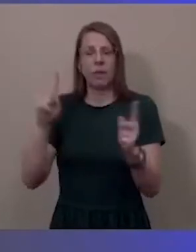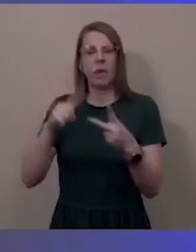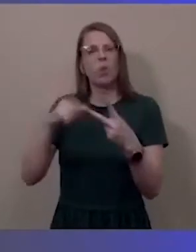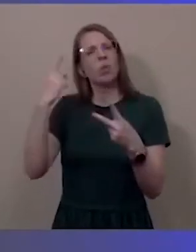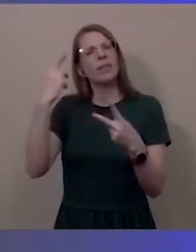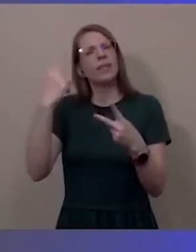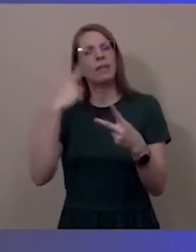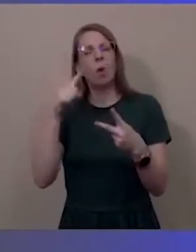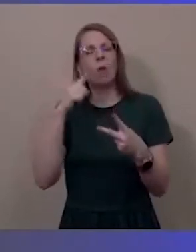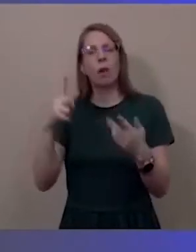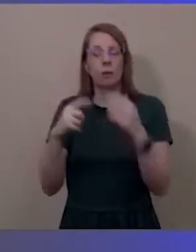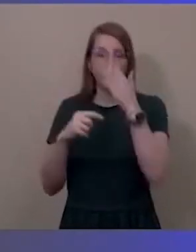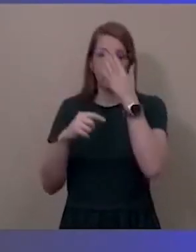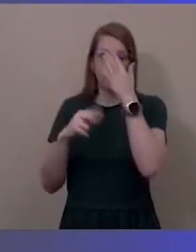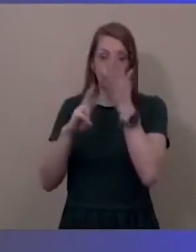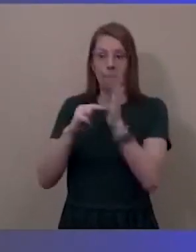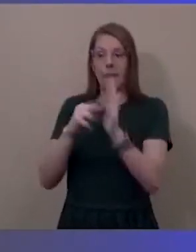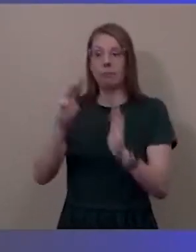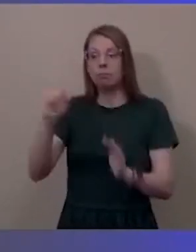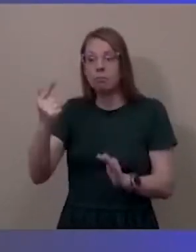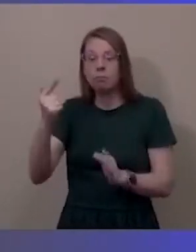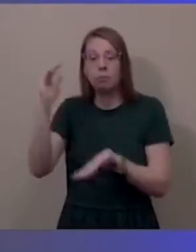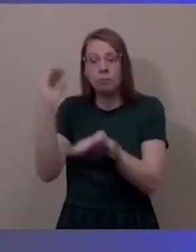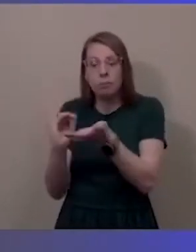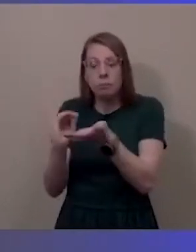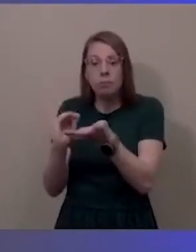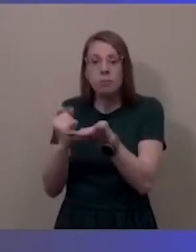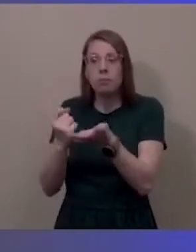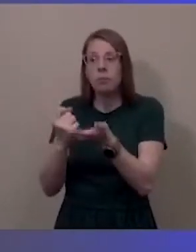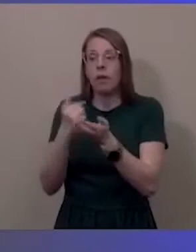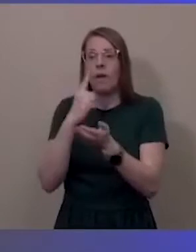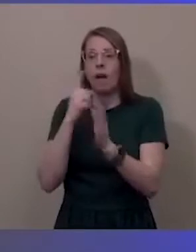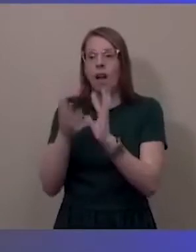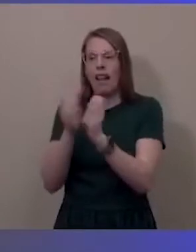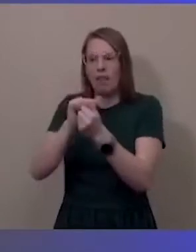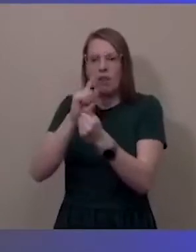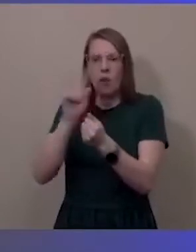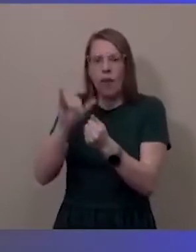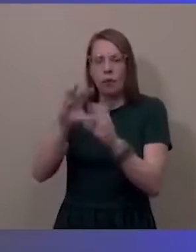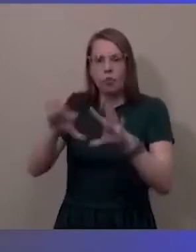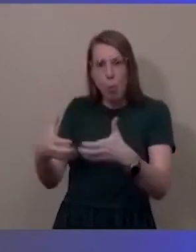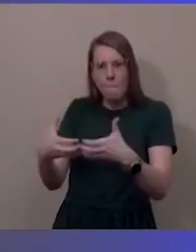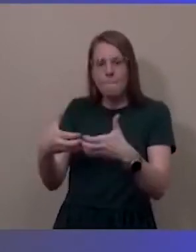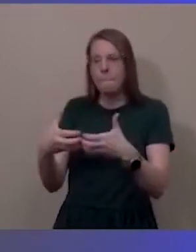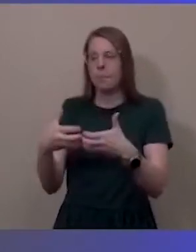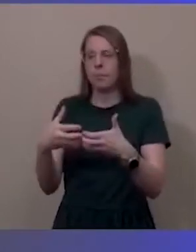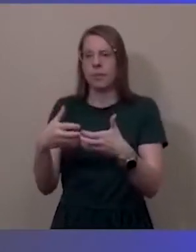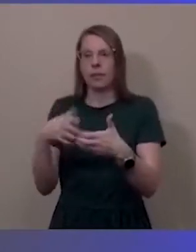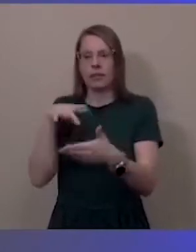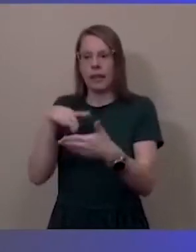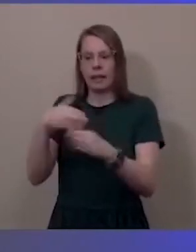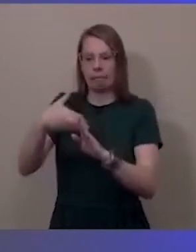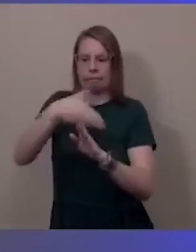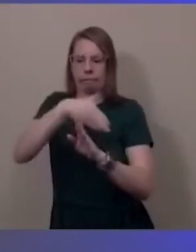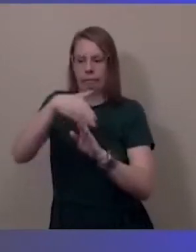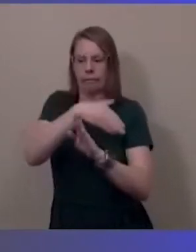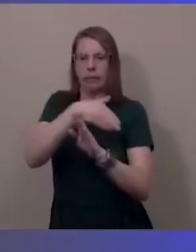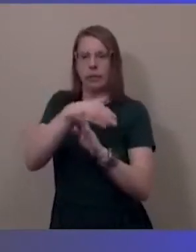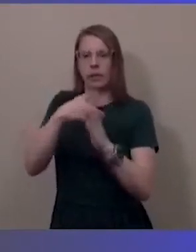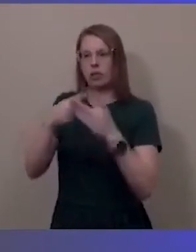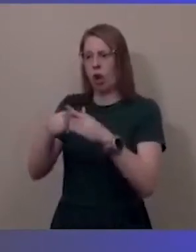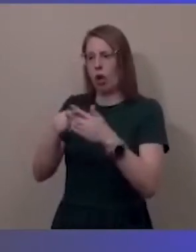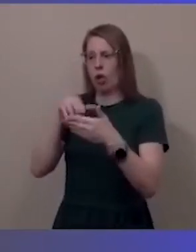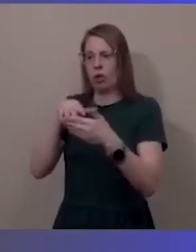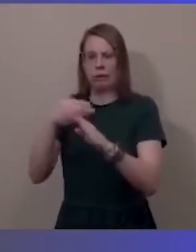reasons? Things like lower doses were used on average in that group, and that study was a little bit earlier, and because it came in a little bit earlier, there was a